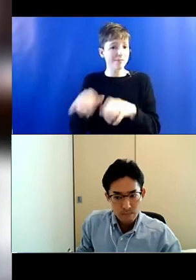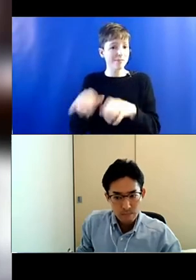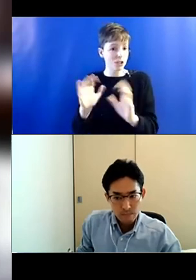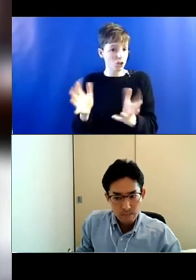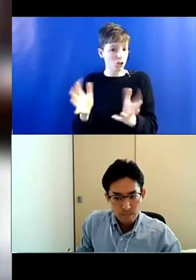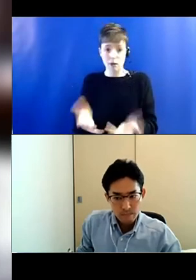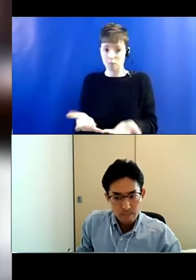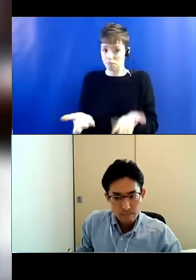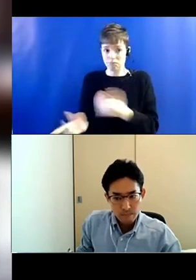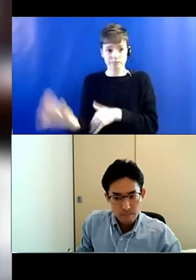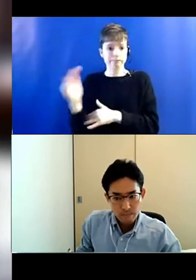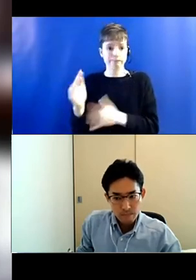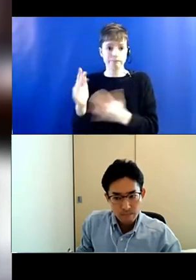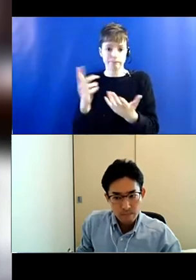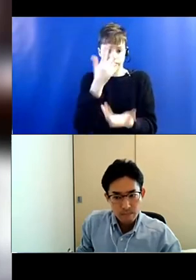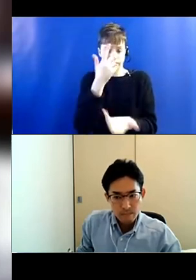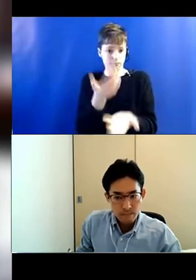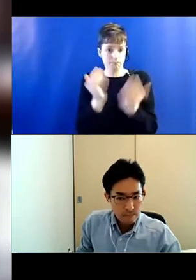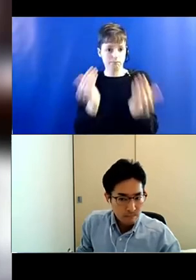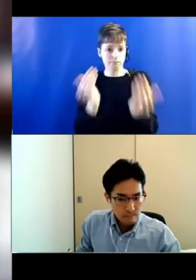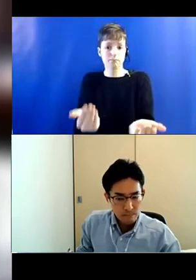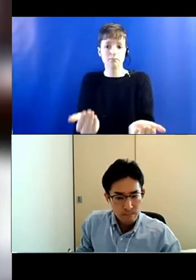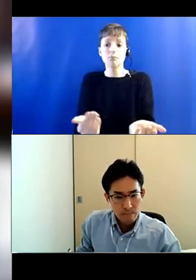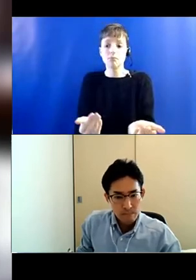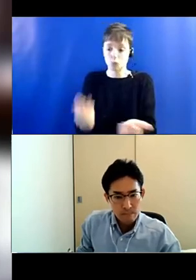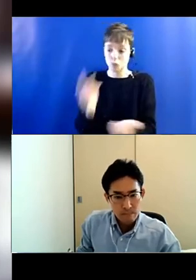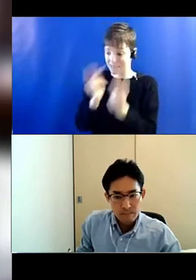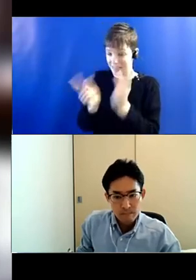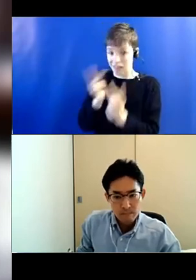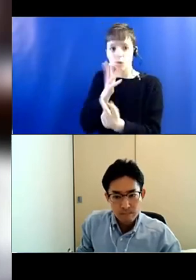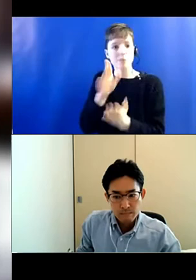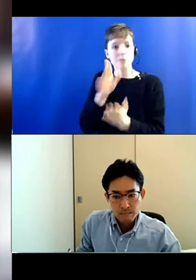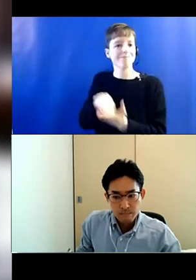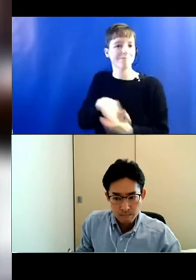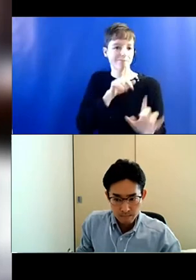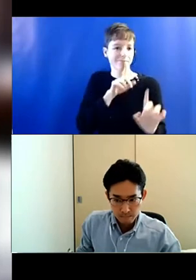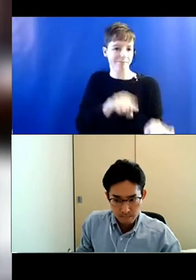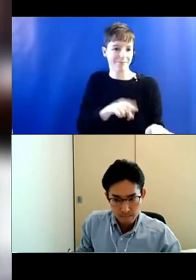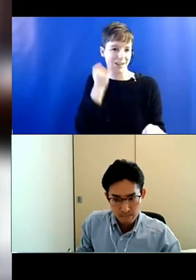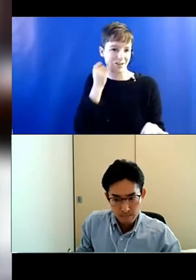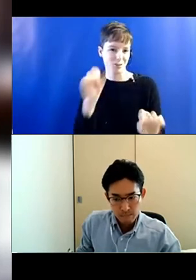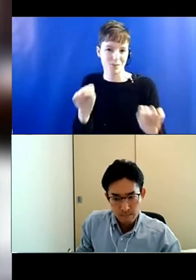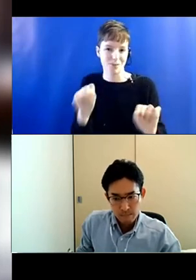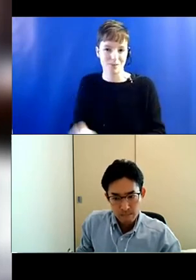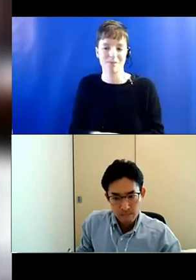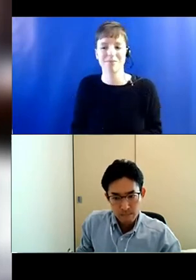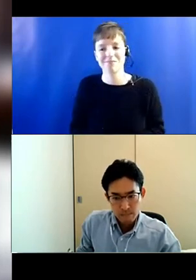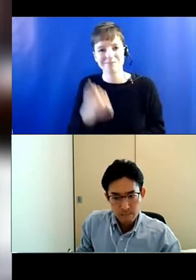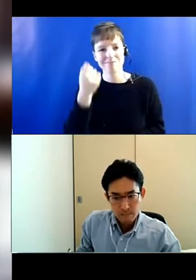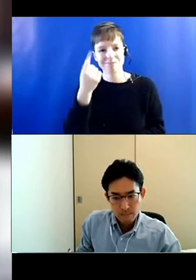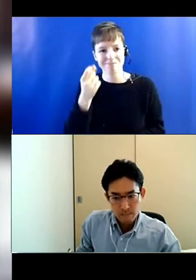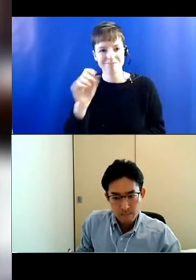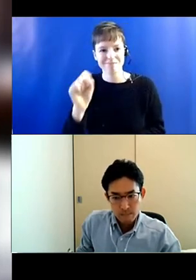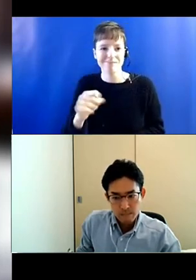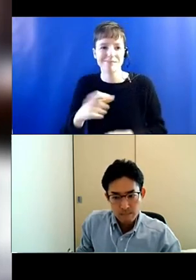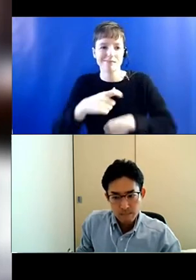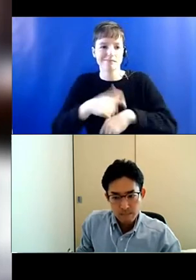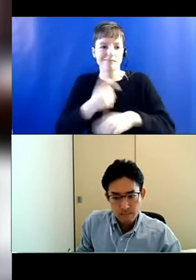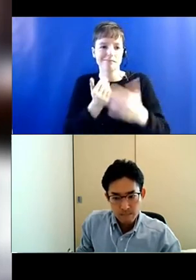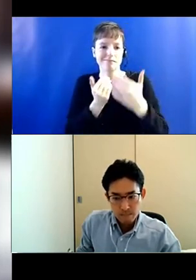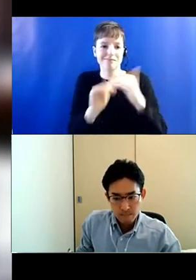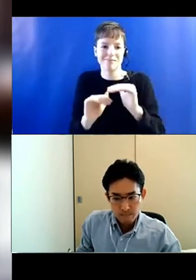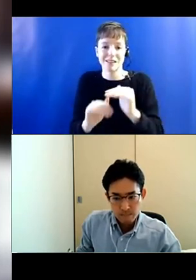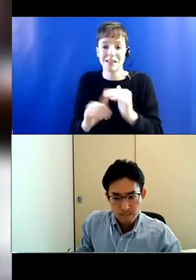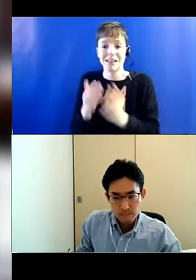workshop, and we will do our best to respond to them. However, due to the time constraints, some of them posted